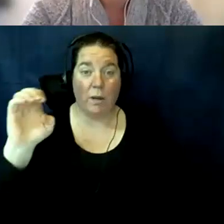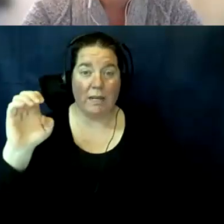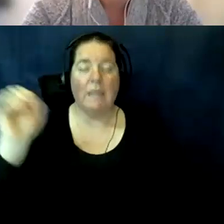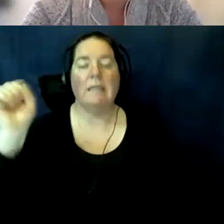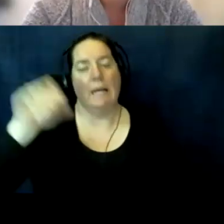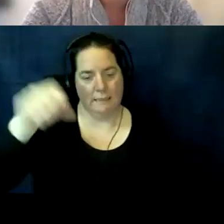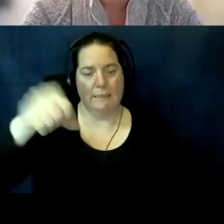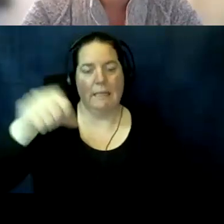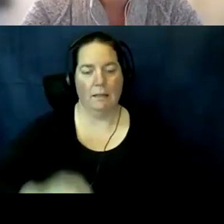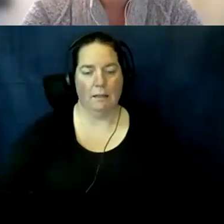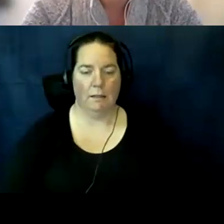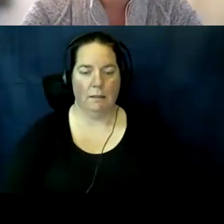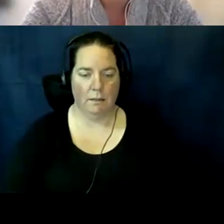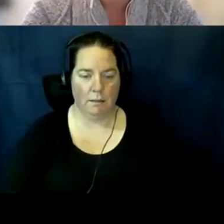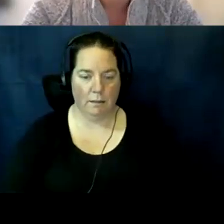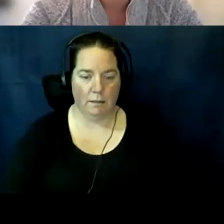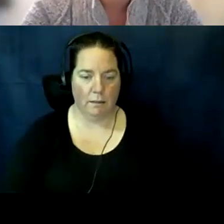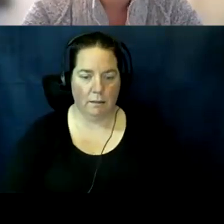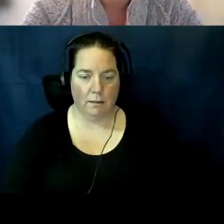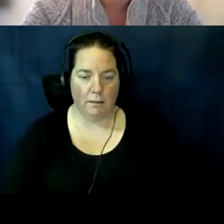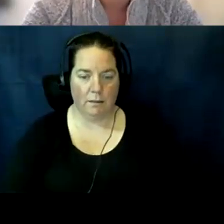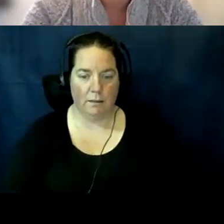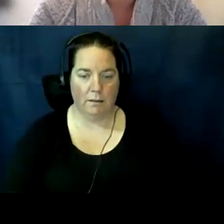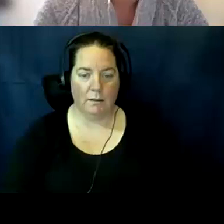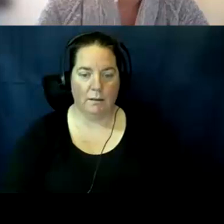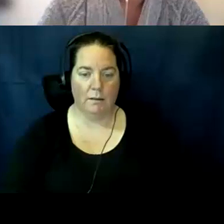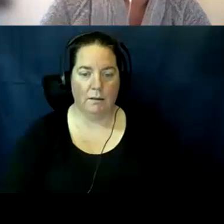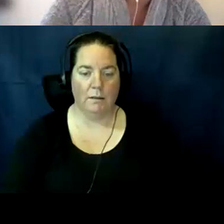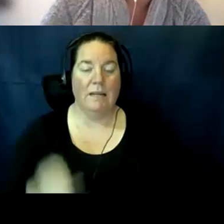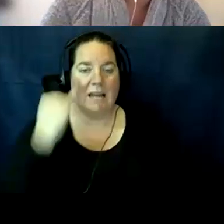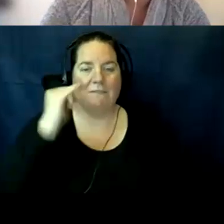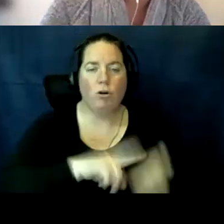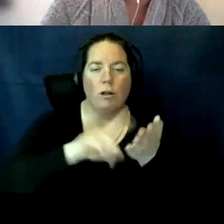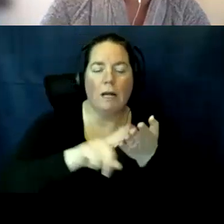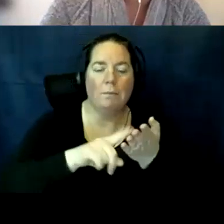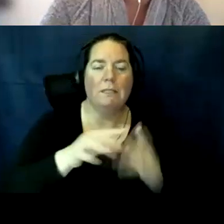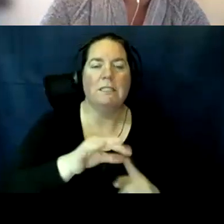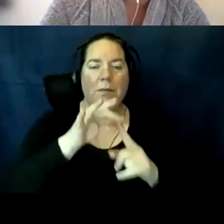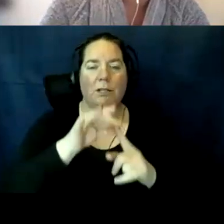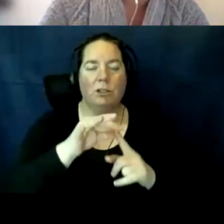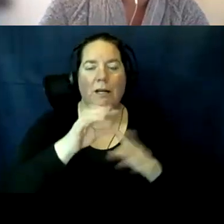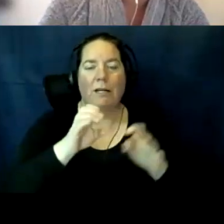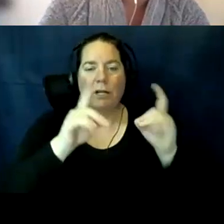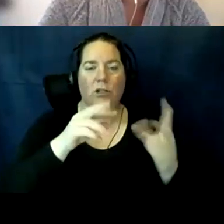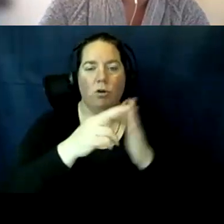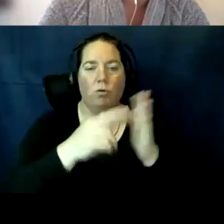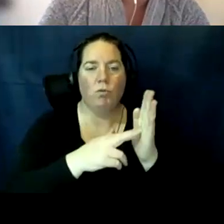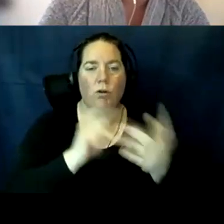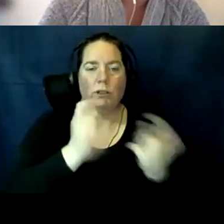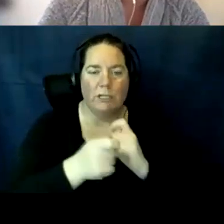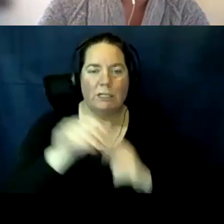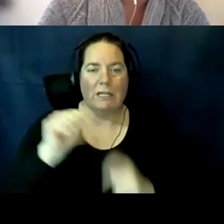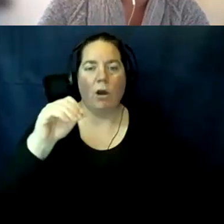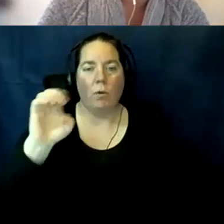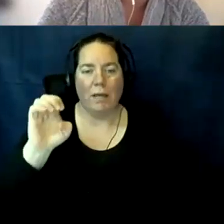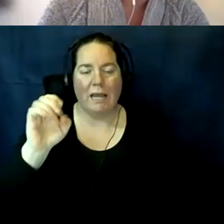is. Honestly, the easiest way that I get it to pull up is look up special education rule changes AOE, and it's like the first hit. But I